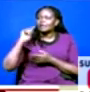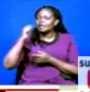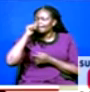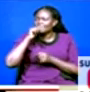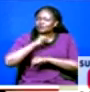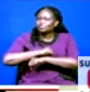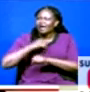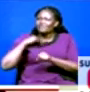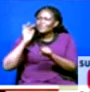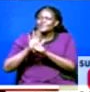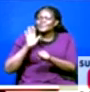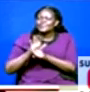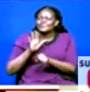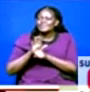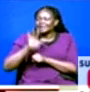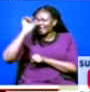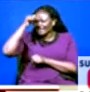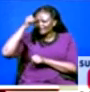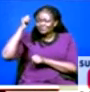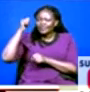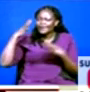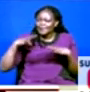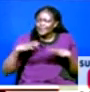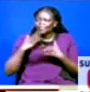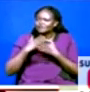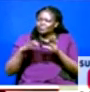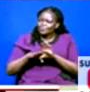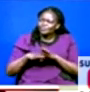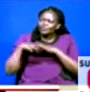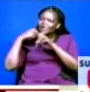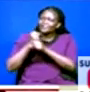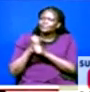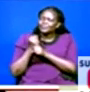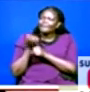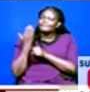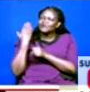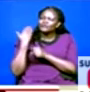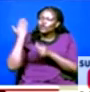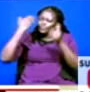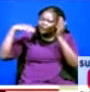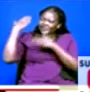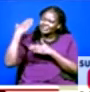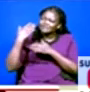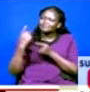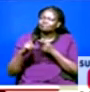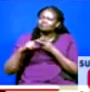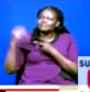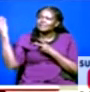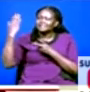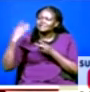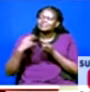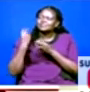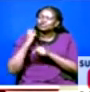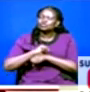with so many brains. Some of the members of the association are former professors, lecturers, high school